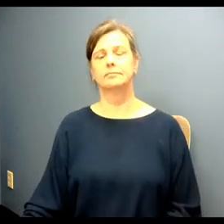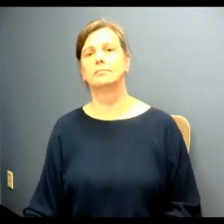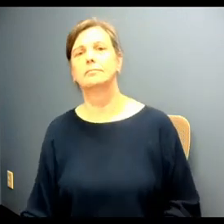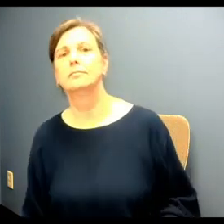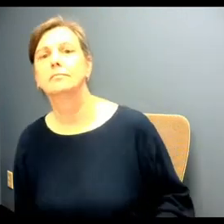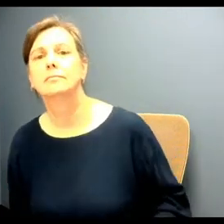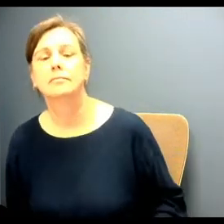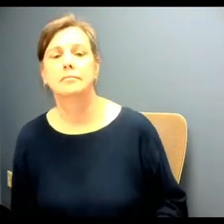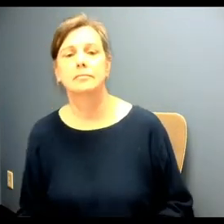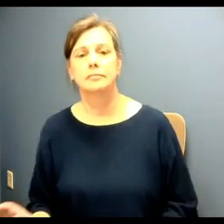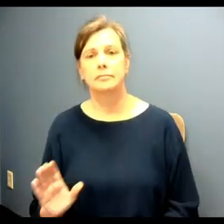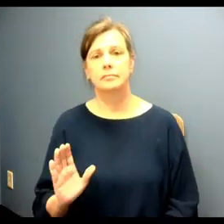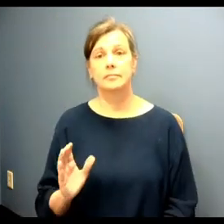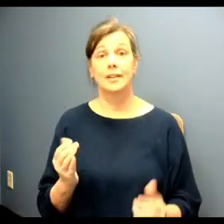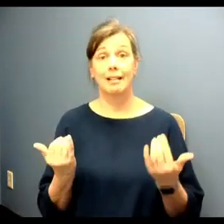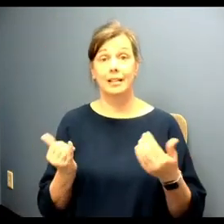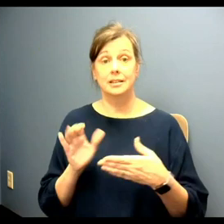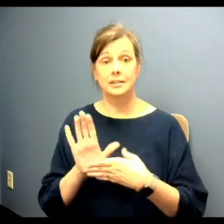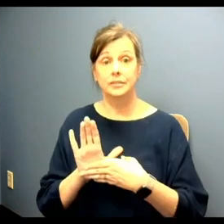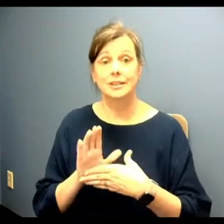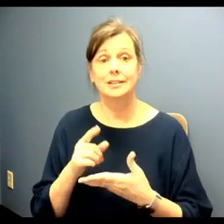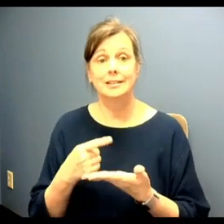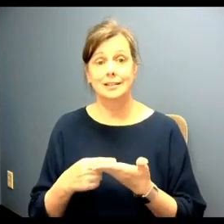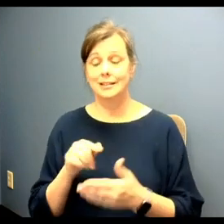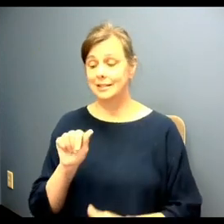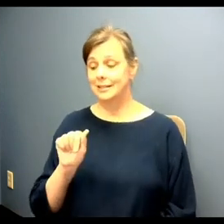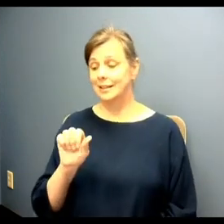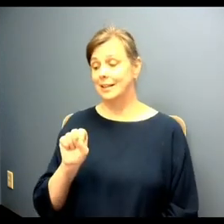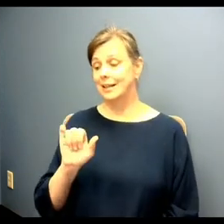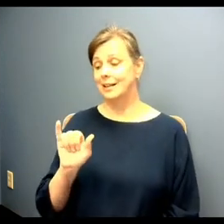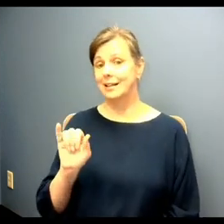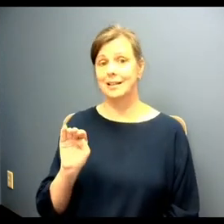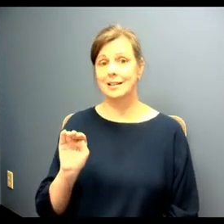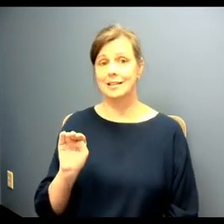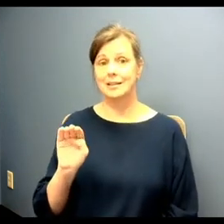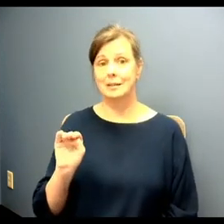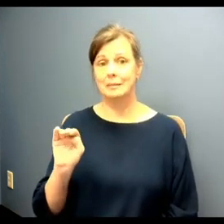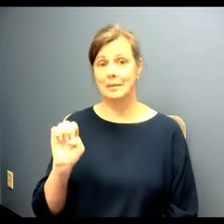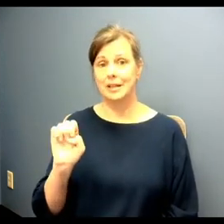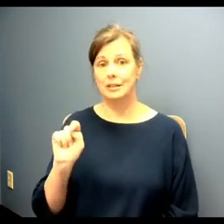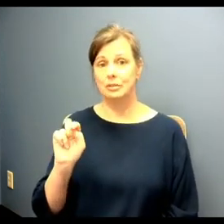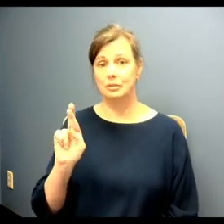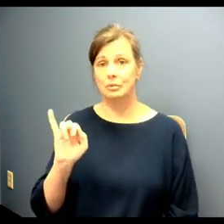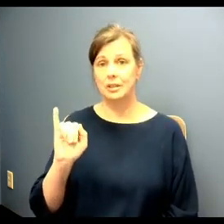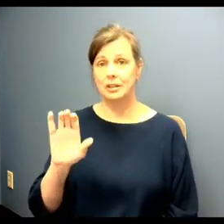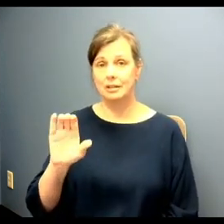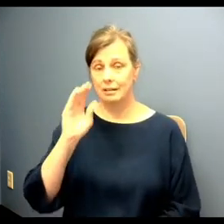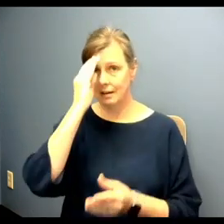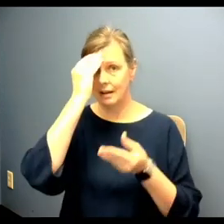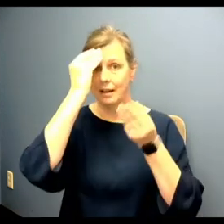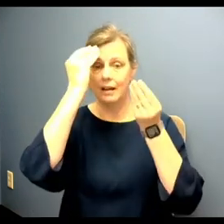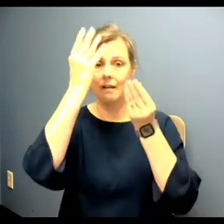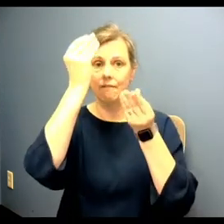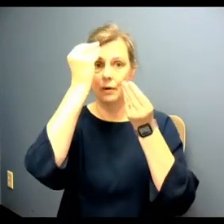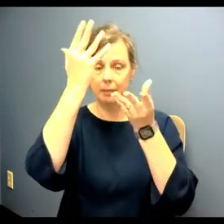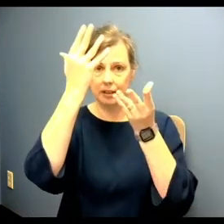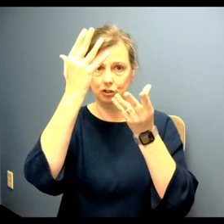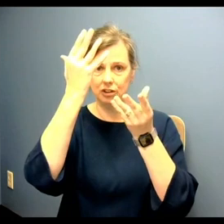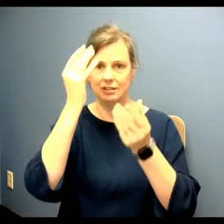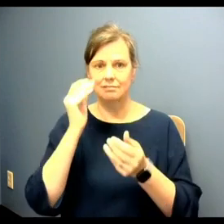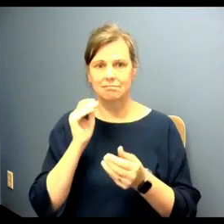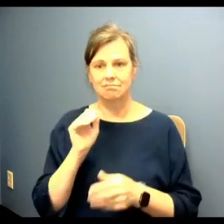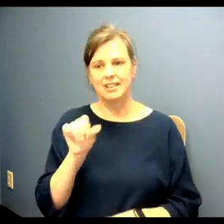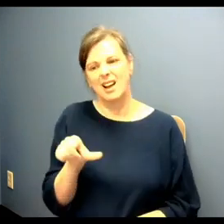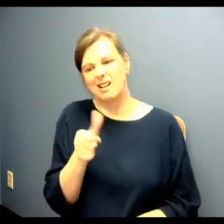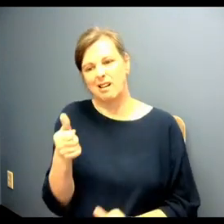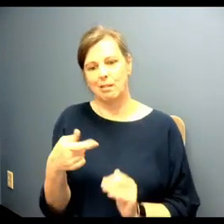In this video, we will discuss asymmetric information as another category of market failures. We've already